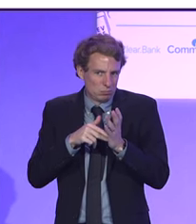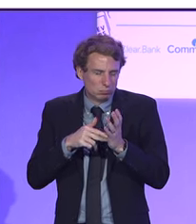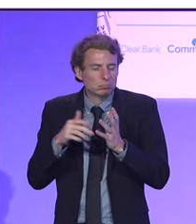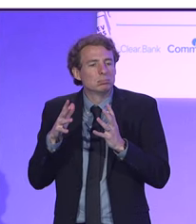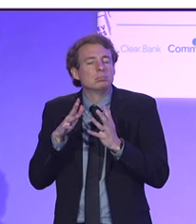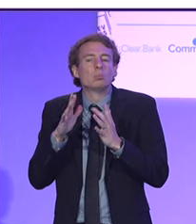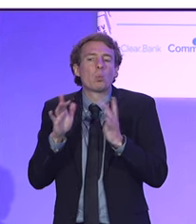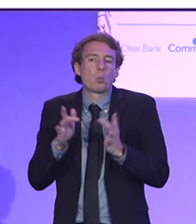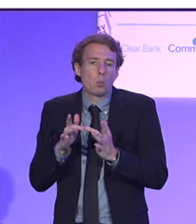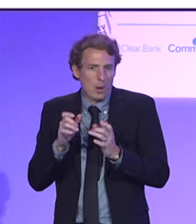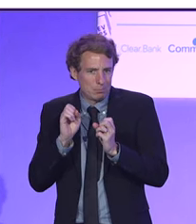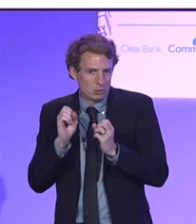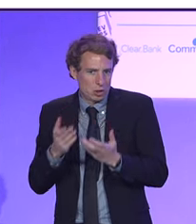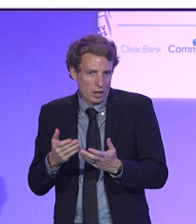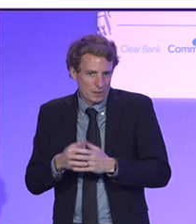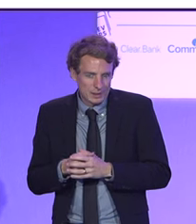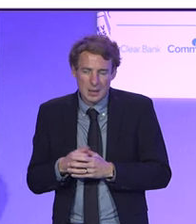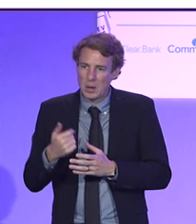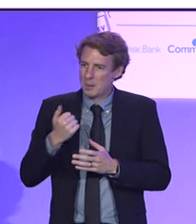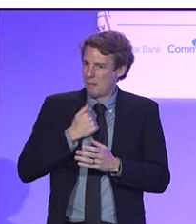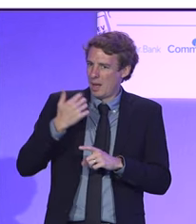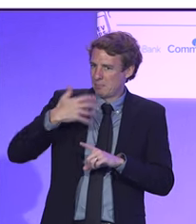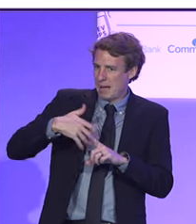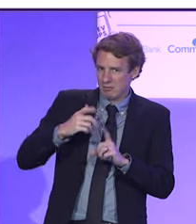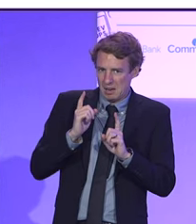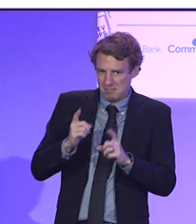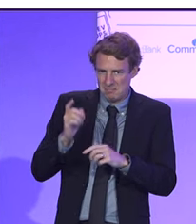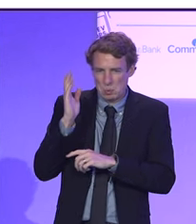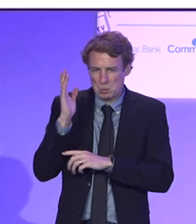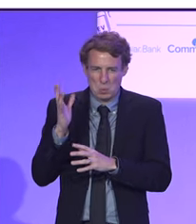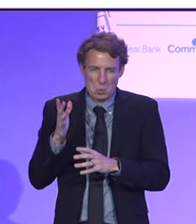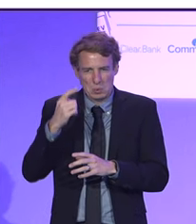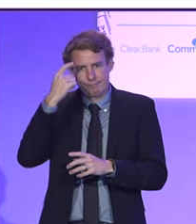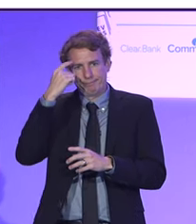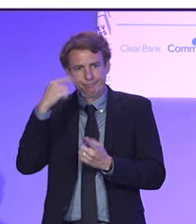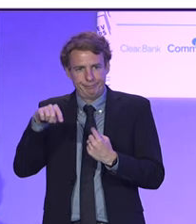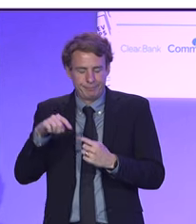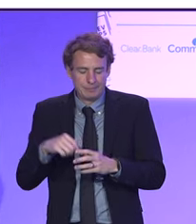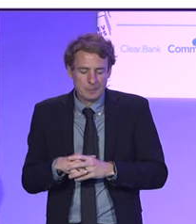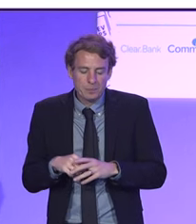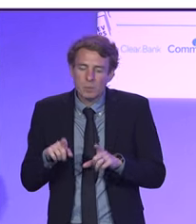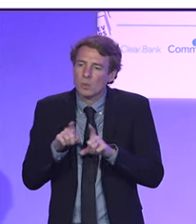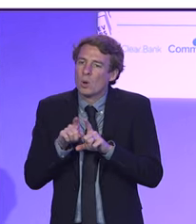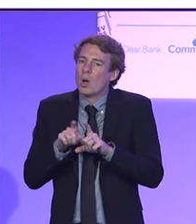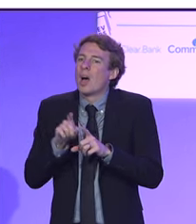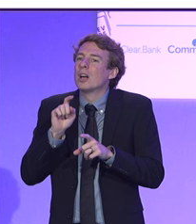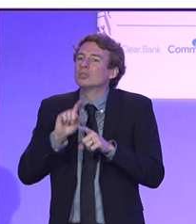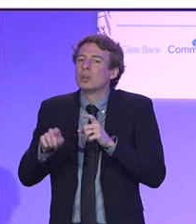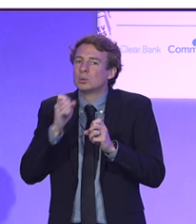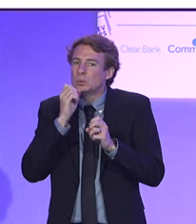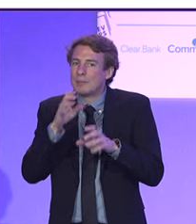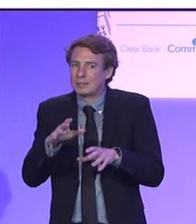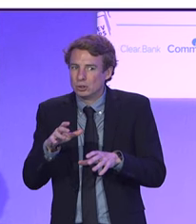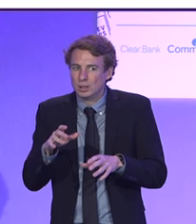talk are mainly coming from that background, but I will try to also mention the